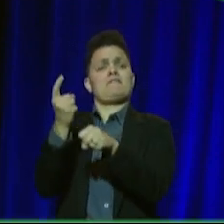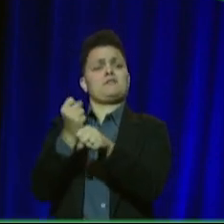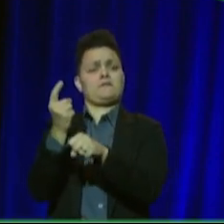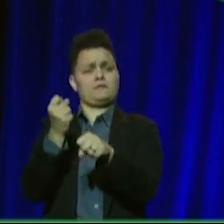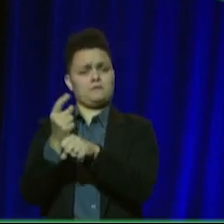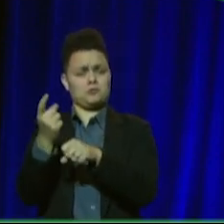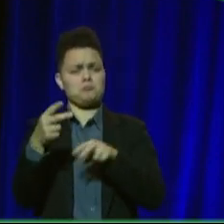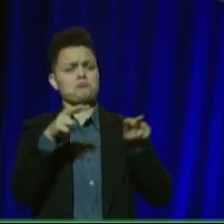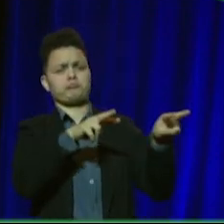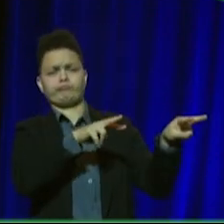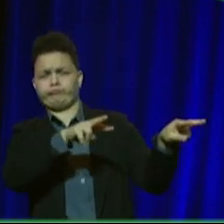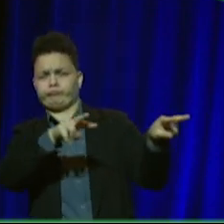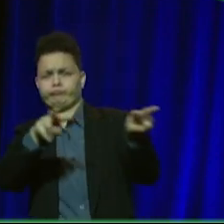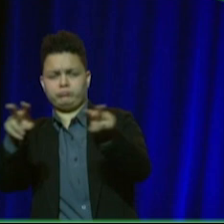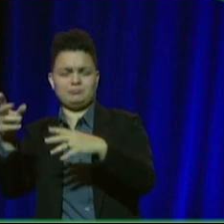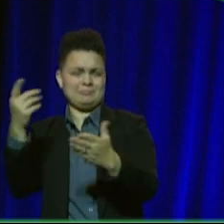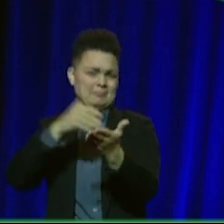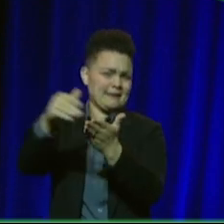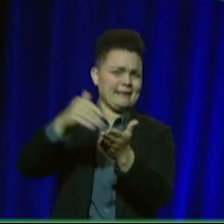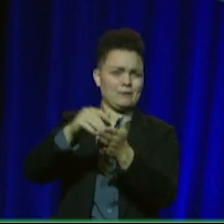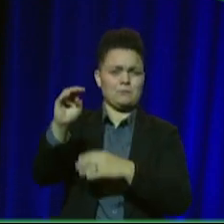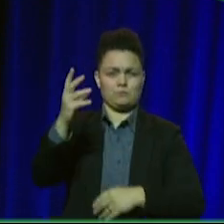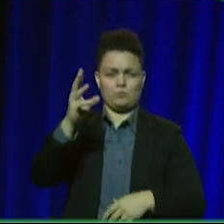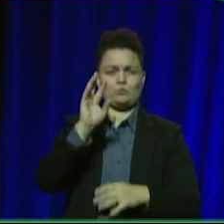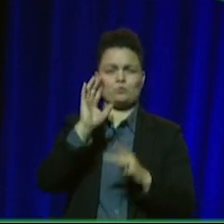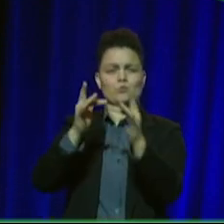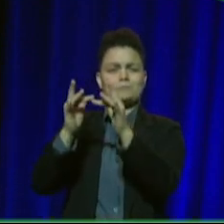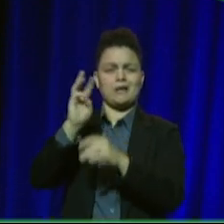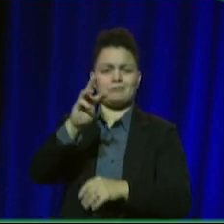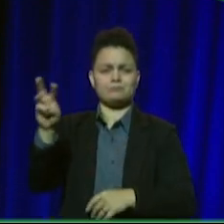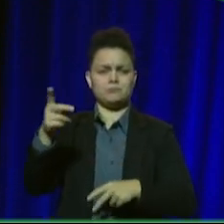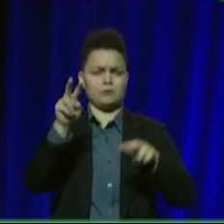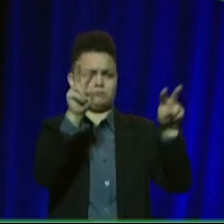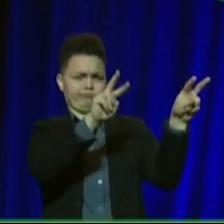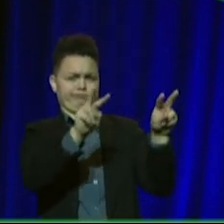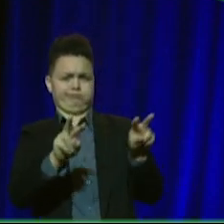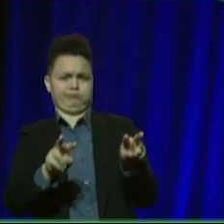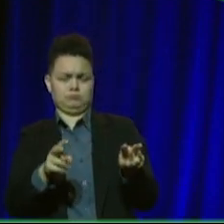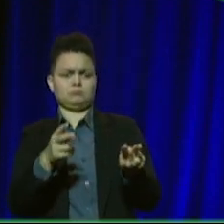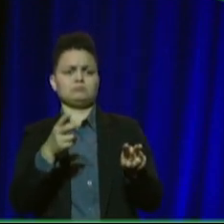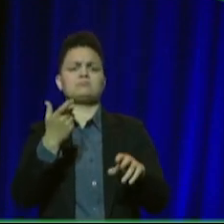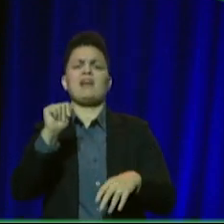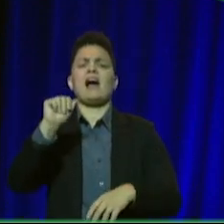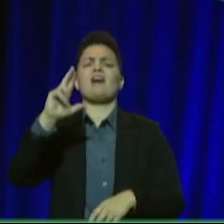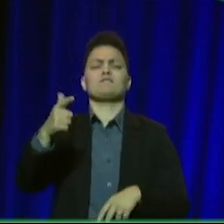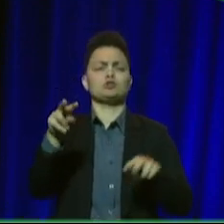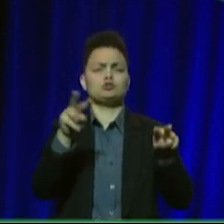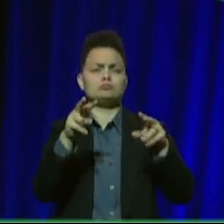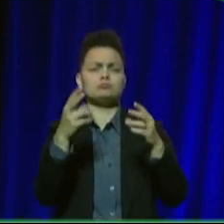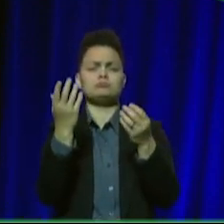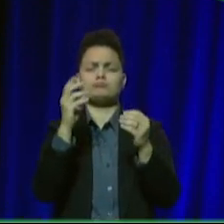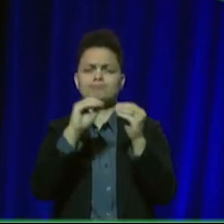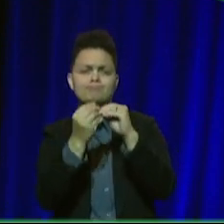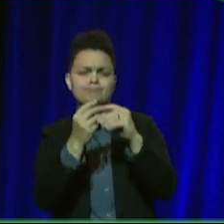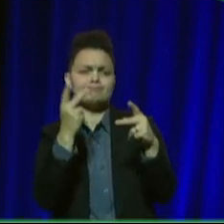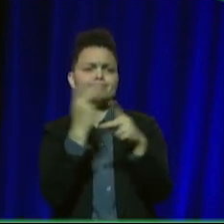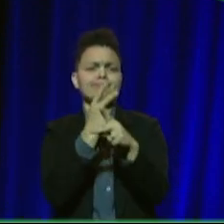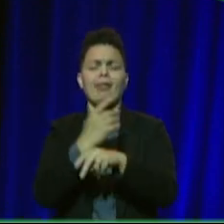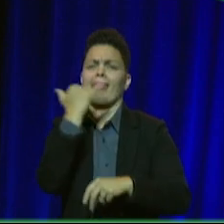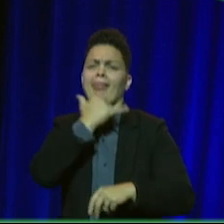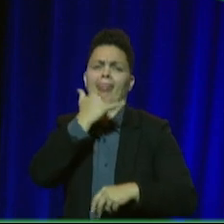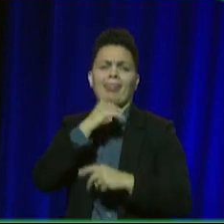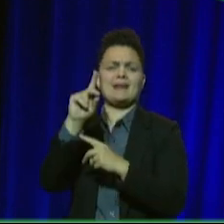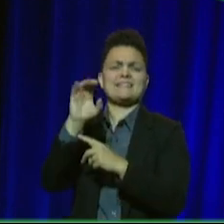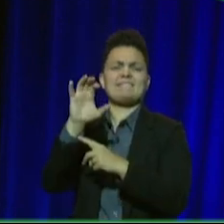come back and report the average number of defects that they found across all these different sites. And this